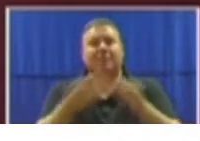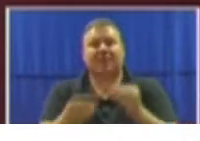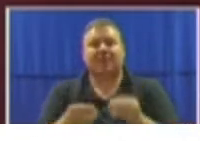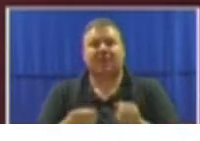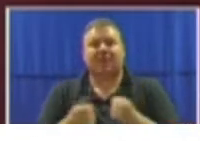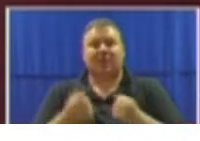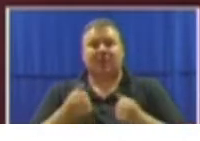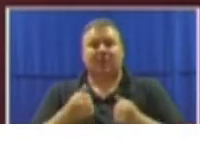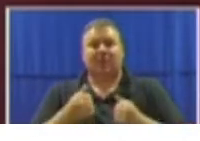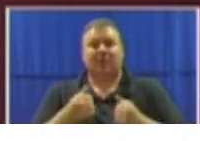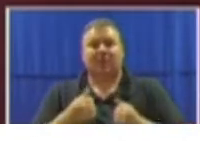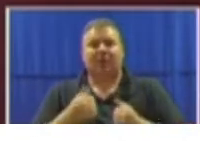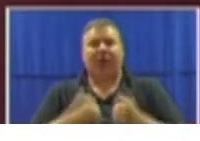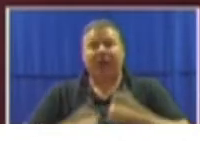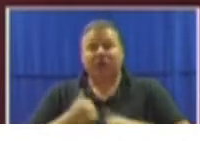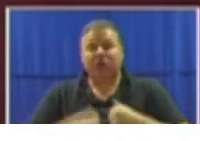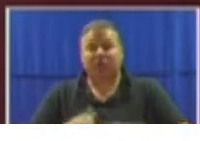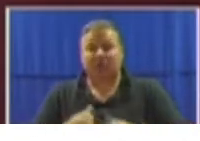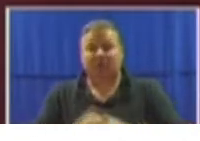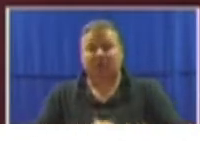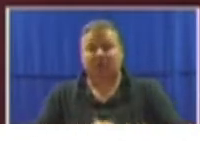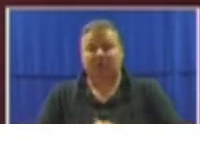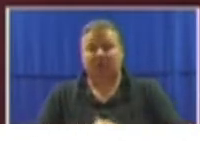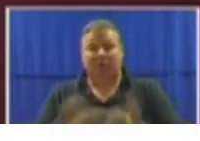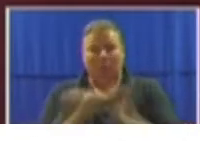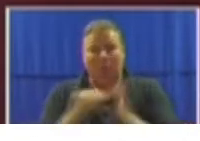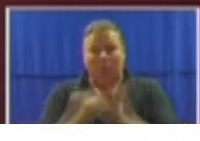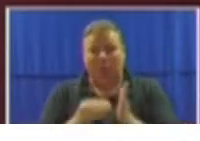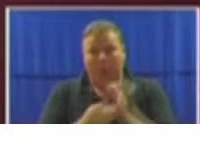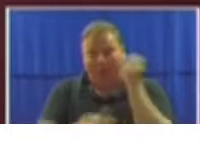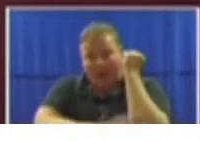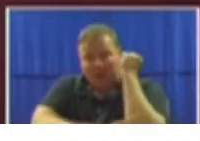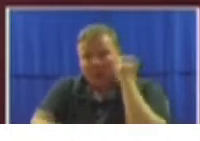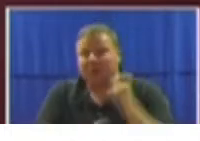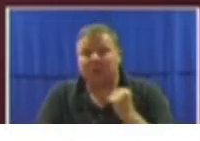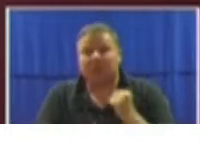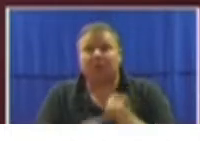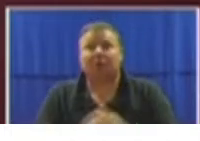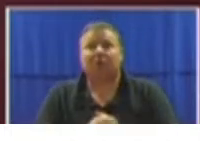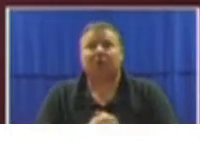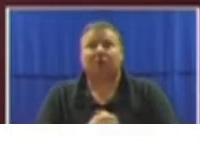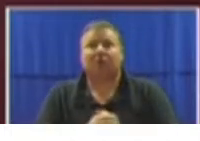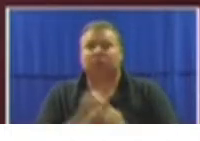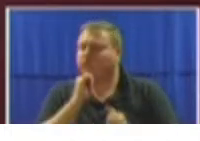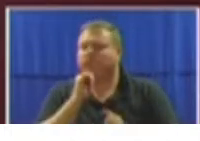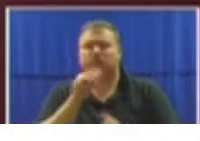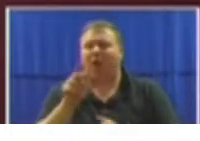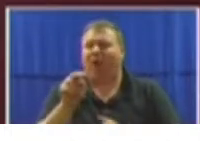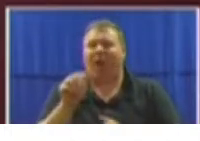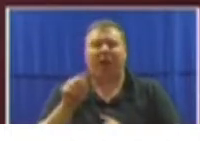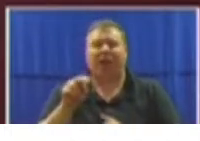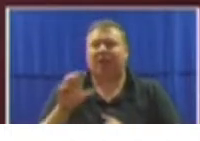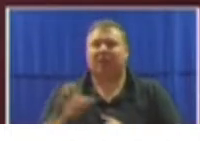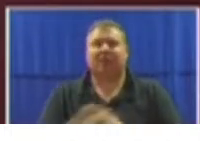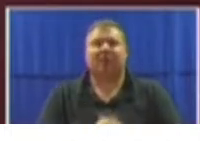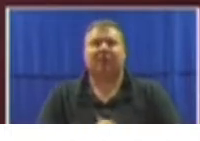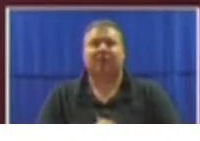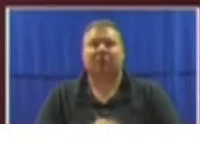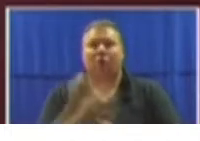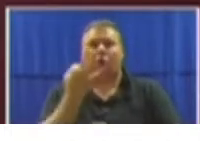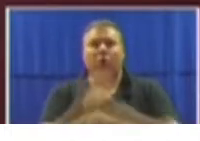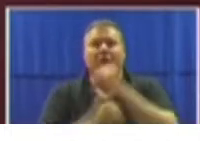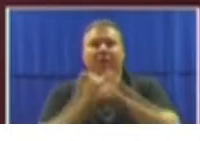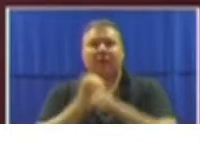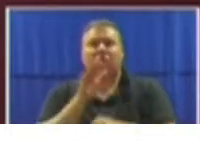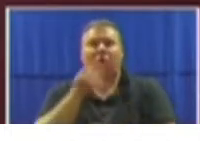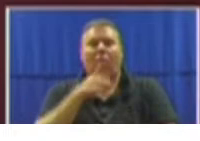as the President pledged when he signed them in 2019. But not in this ANC cabinet. 3 years after